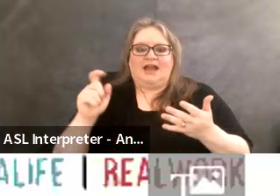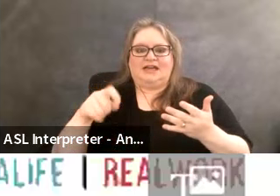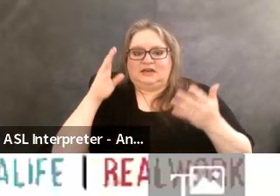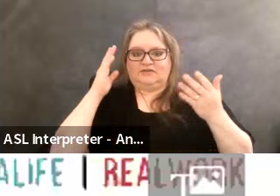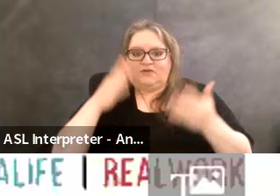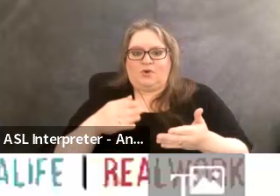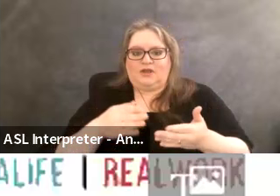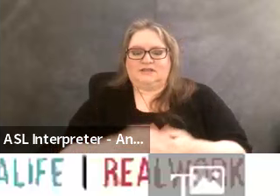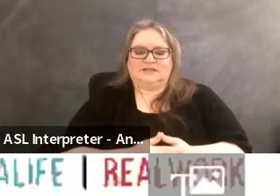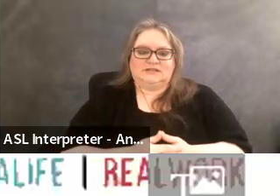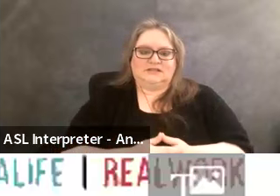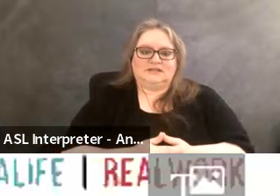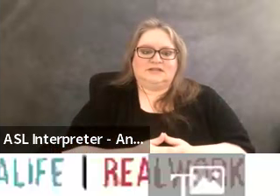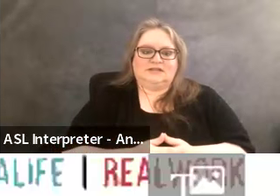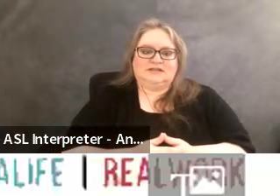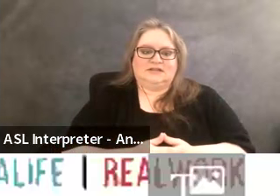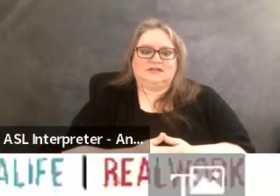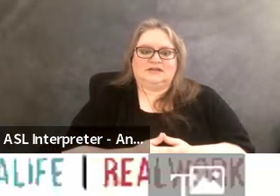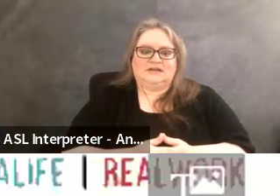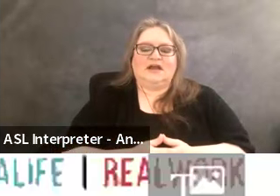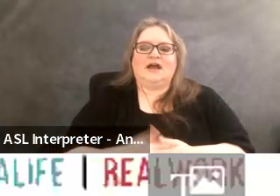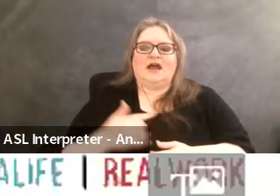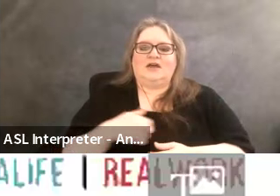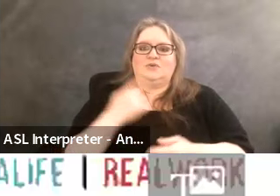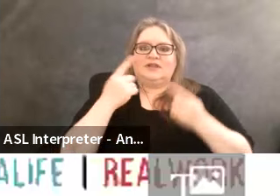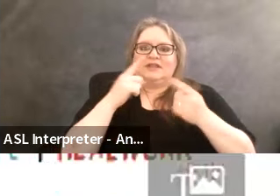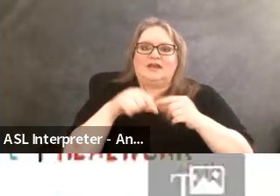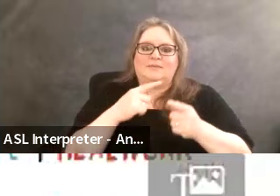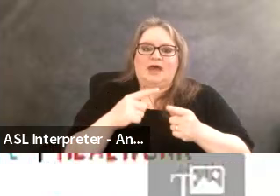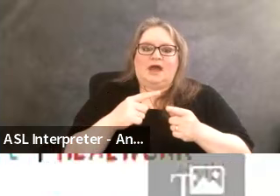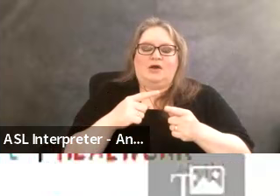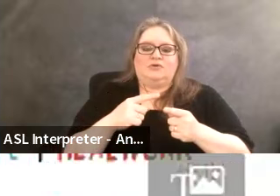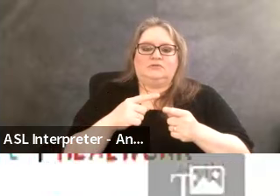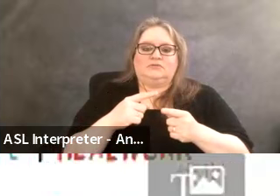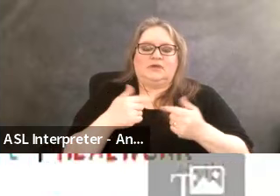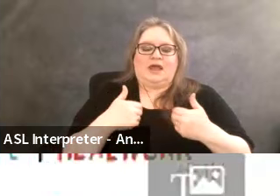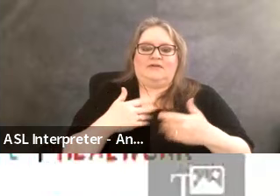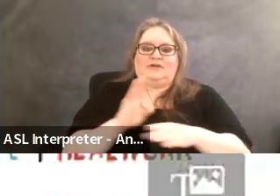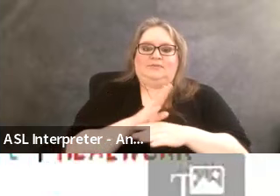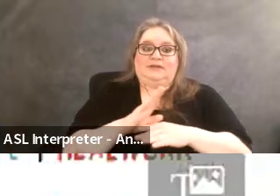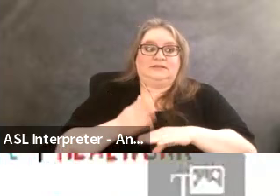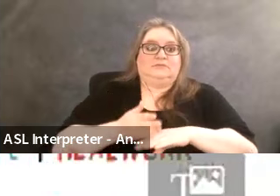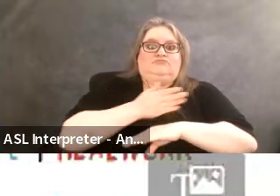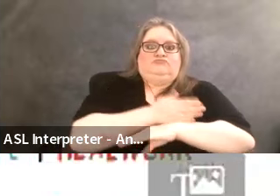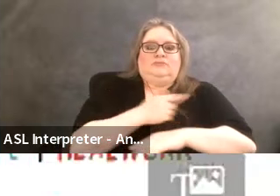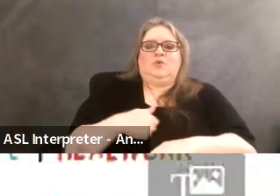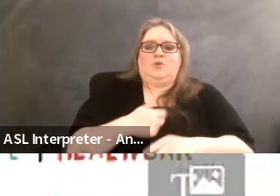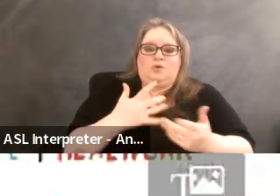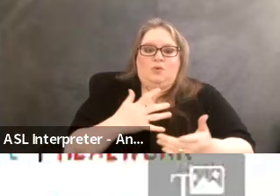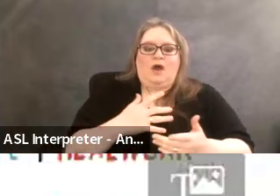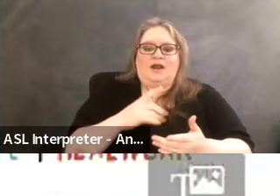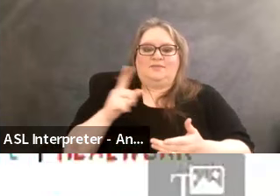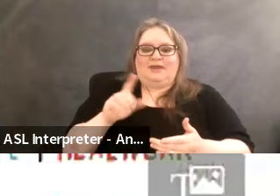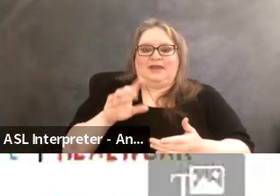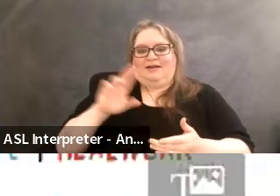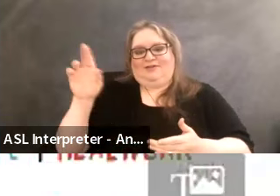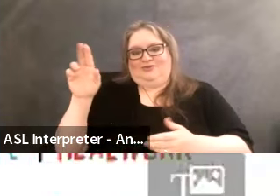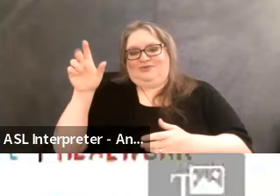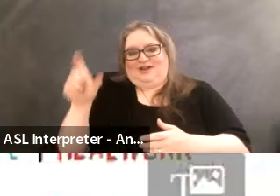as we think about having a healthier business, we want to be in this place over here where